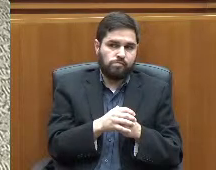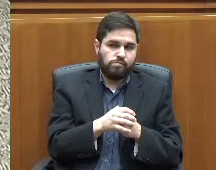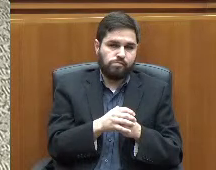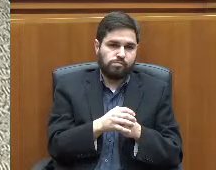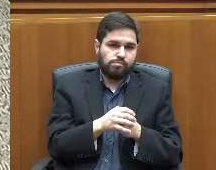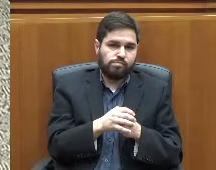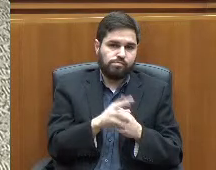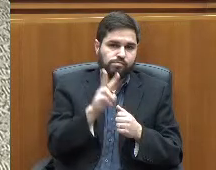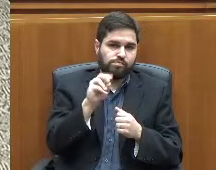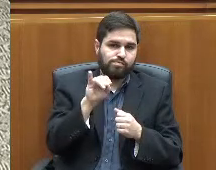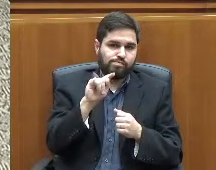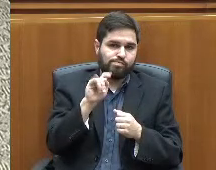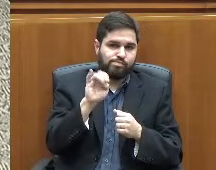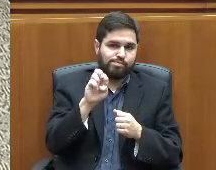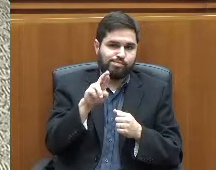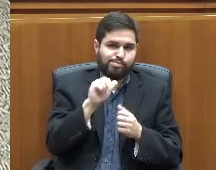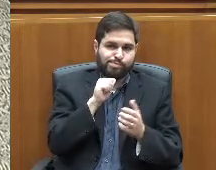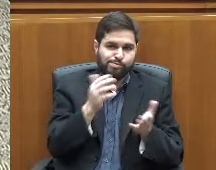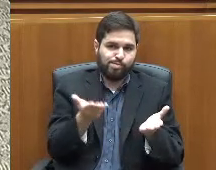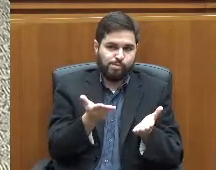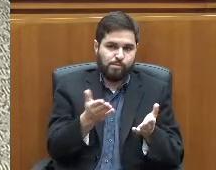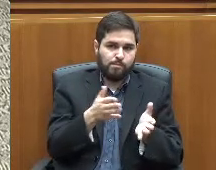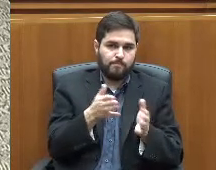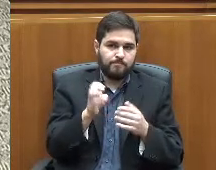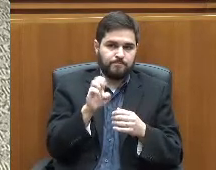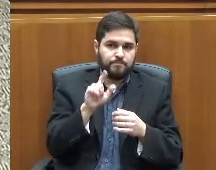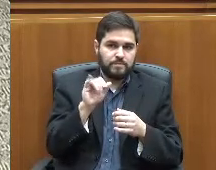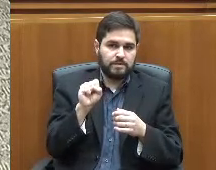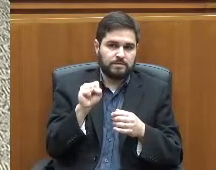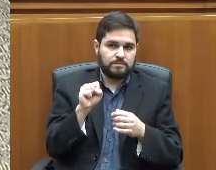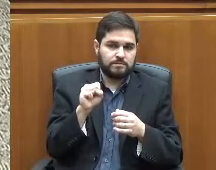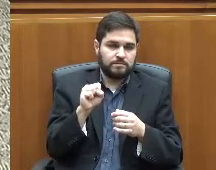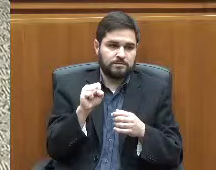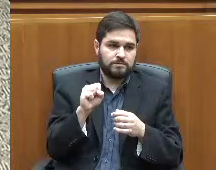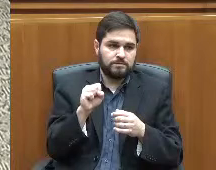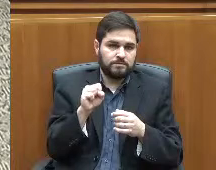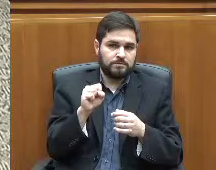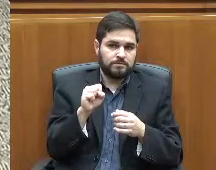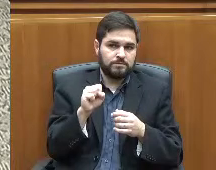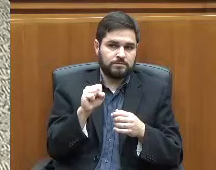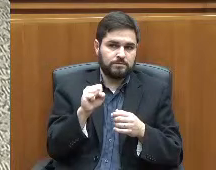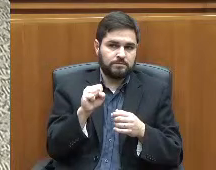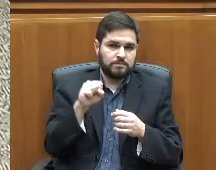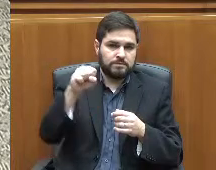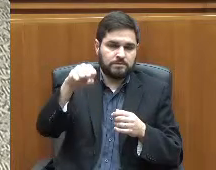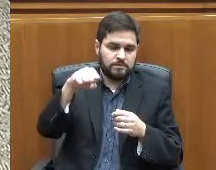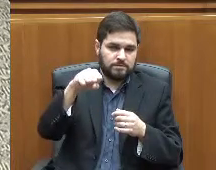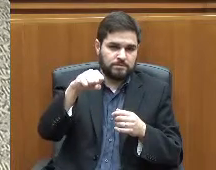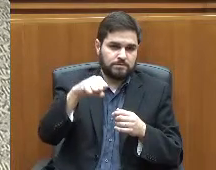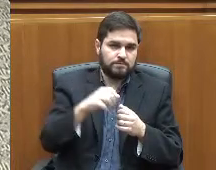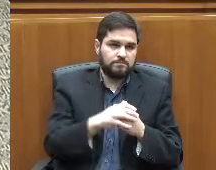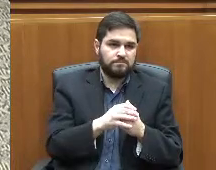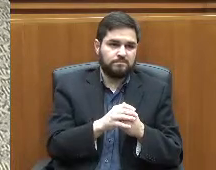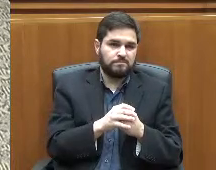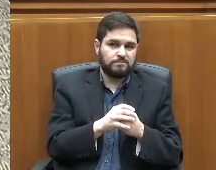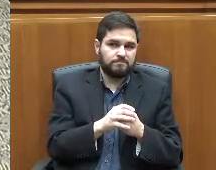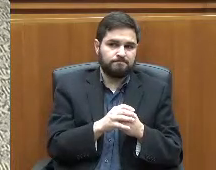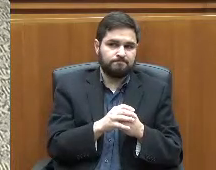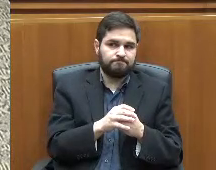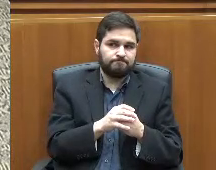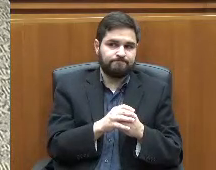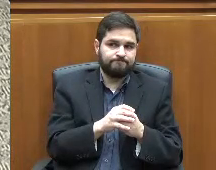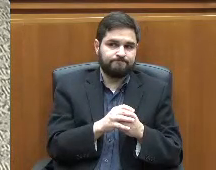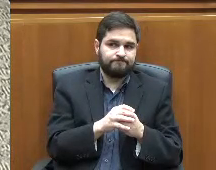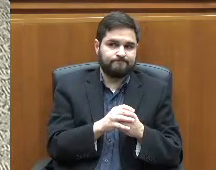Ms. Bochet is not in attendance. Ms. Ellis? Would you like to vote? Yes. Yes. Ms. Ellis votes yes.